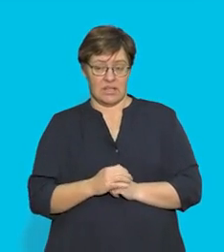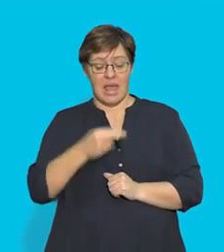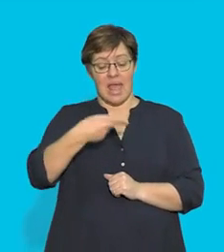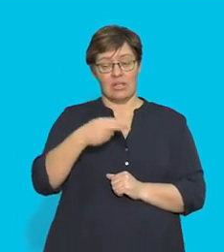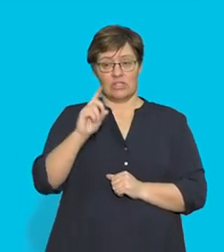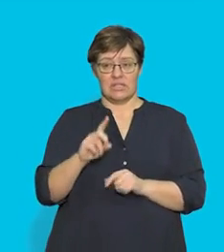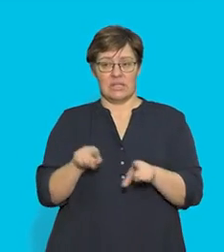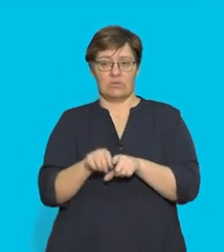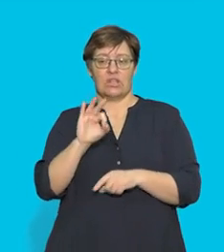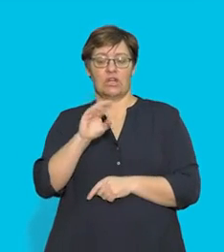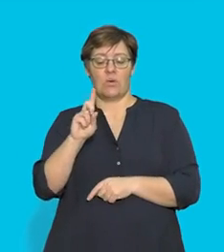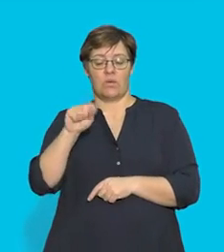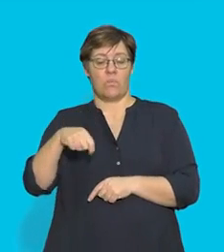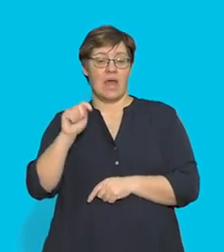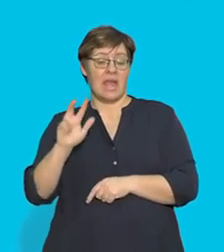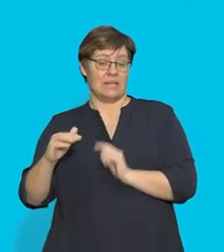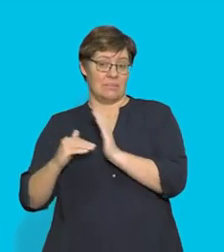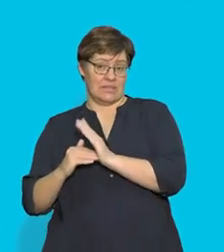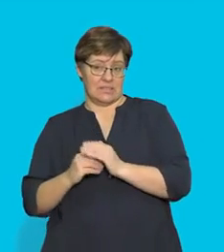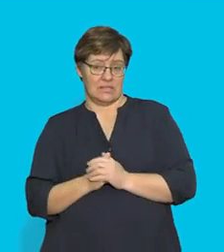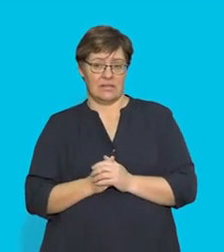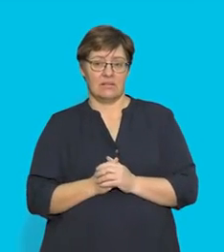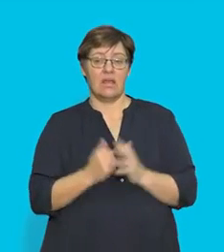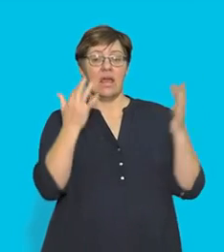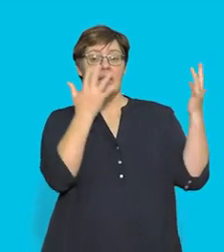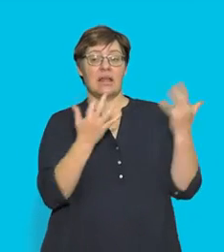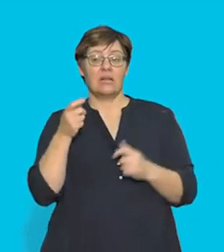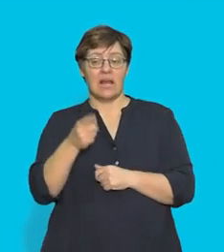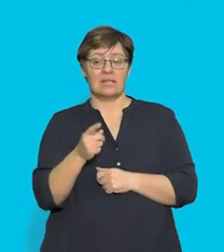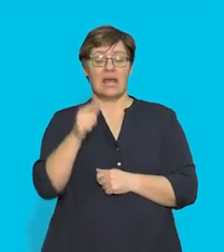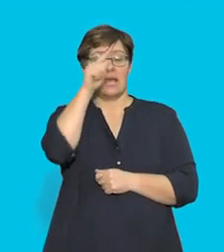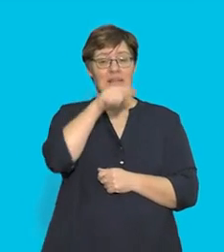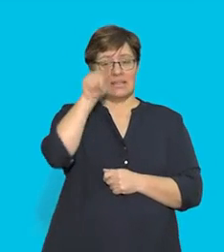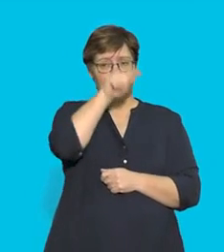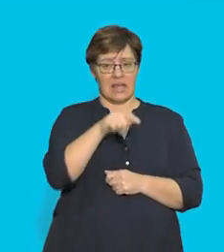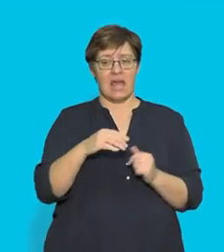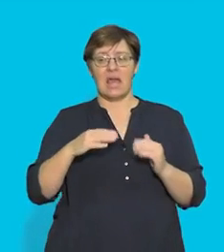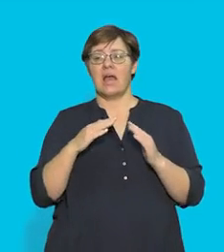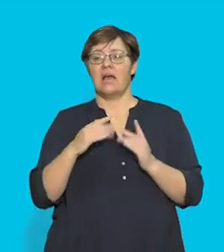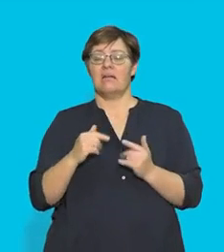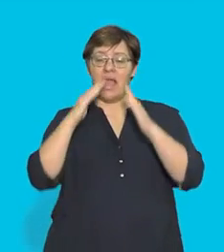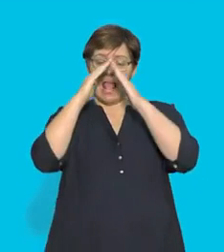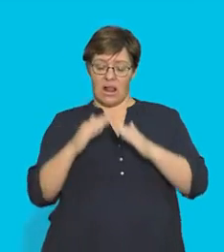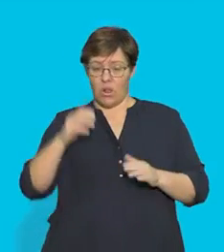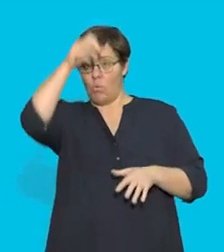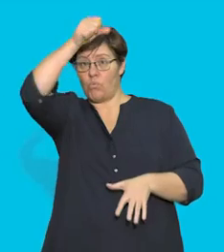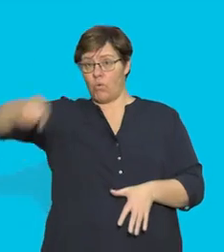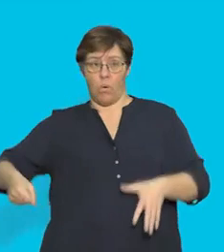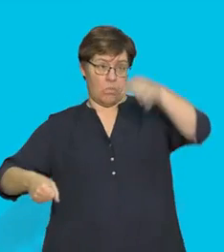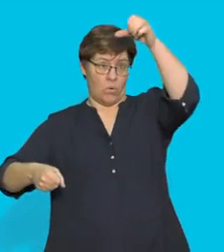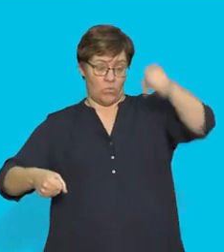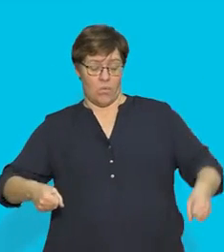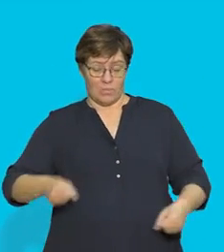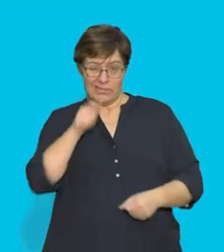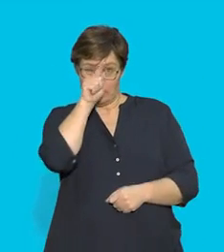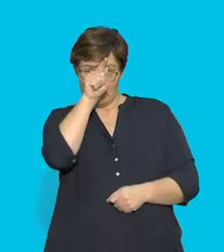23, HD is equal to 31,8 meters. Calculate theta, the angle between the two ropes.